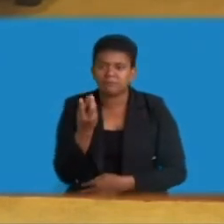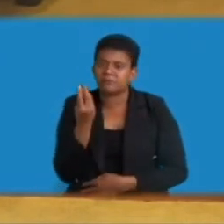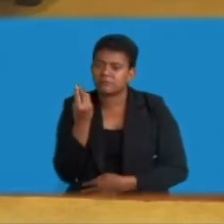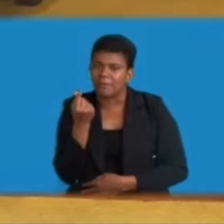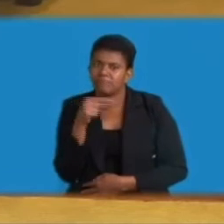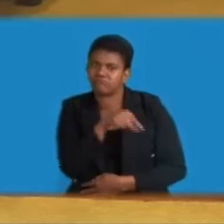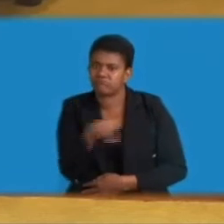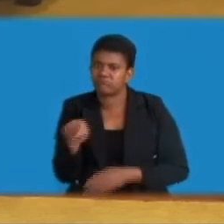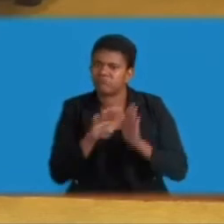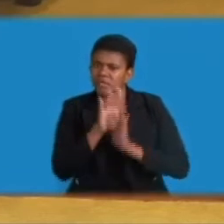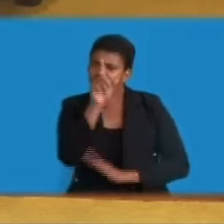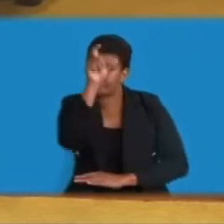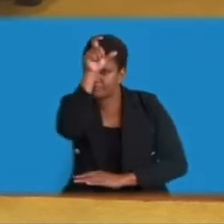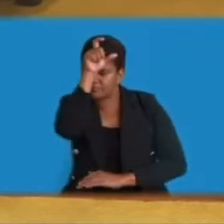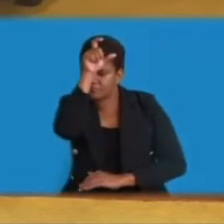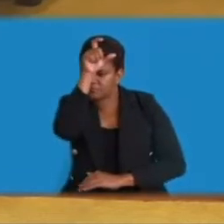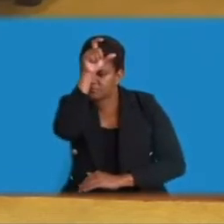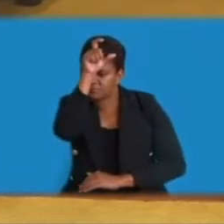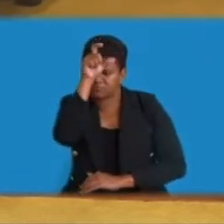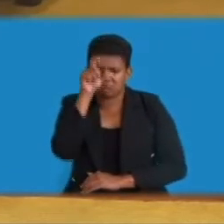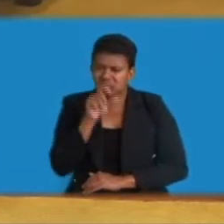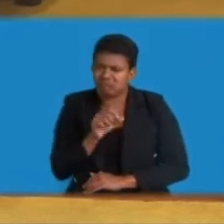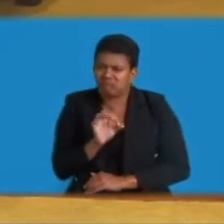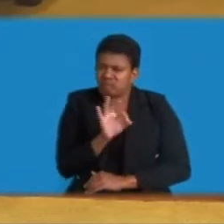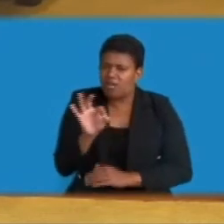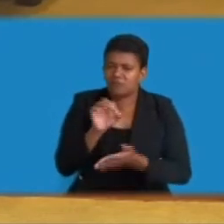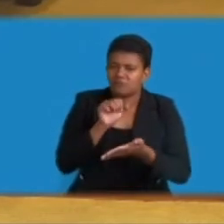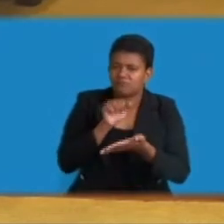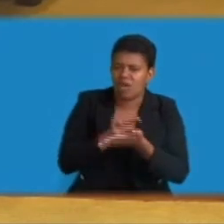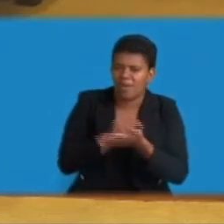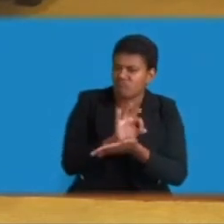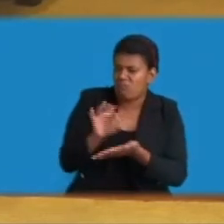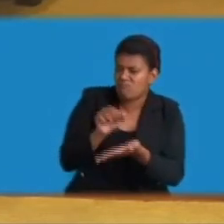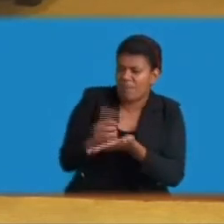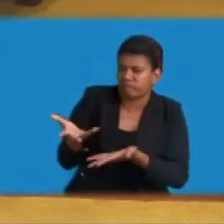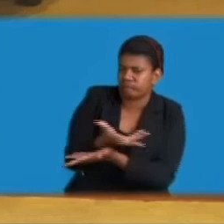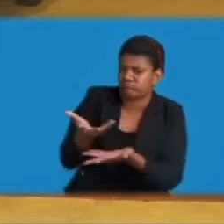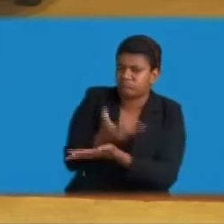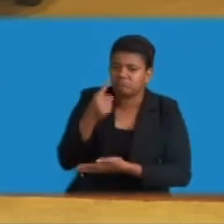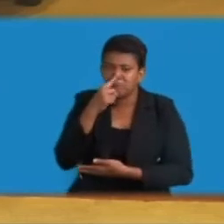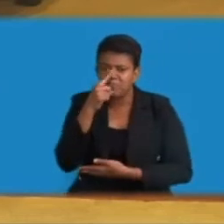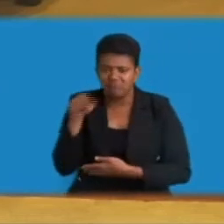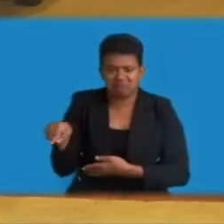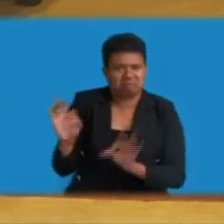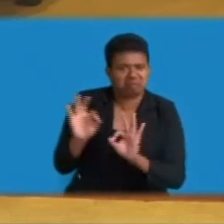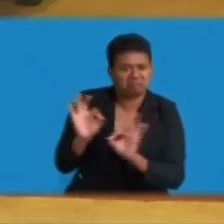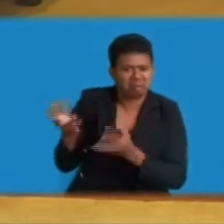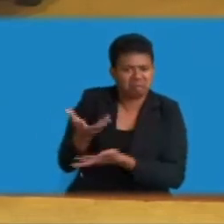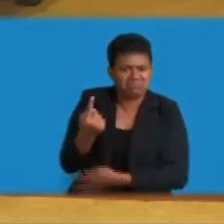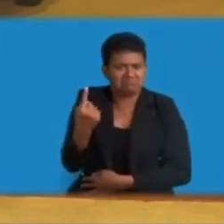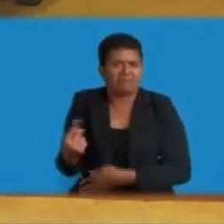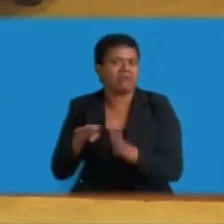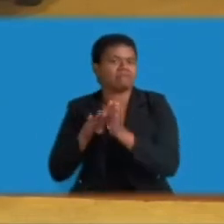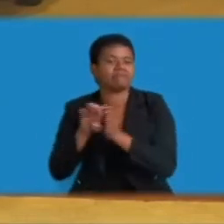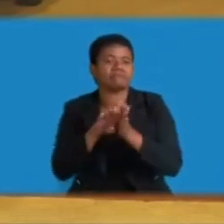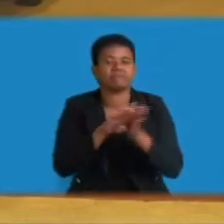and have not been done with proper consultation with the ratepayers of all the towns and cities. When you talk about